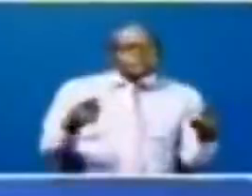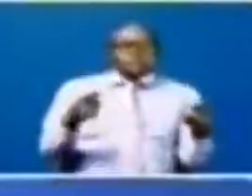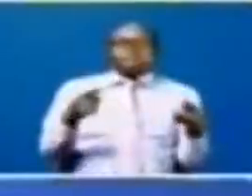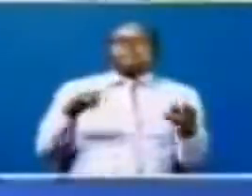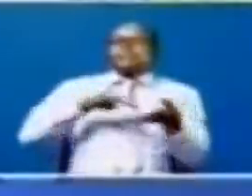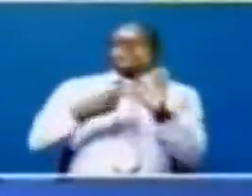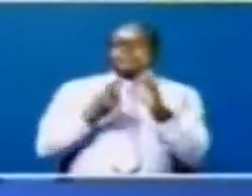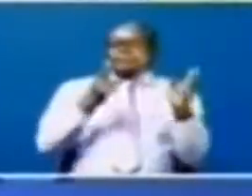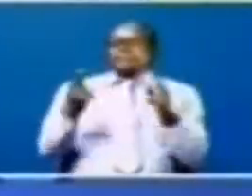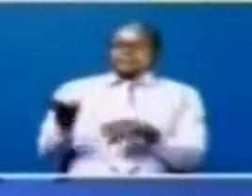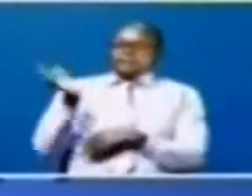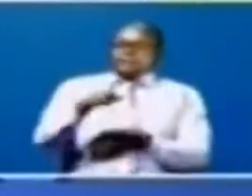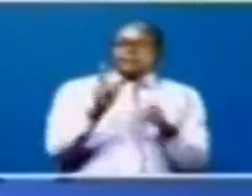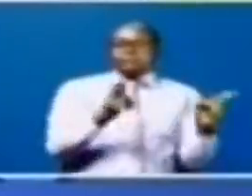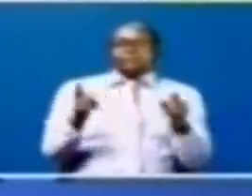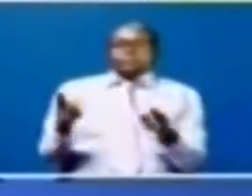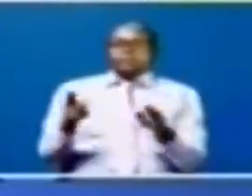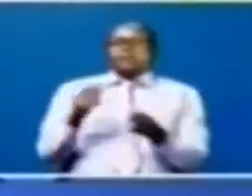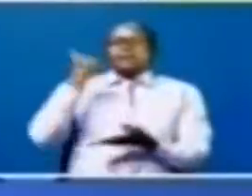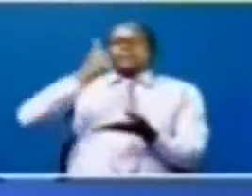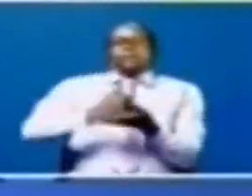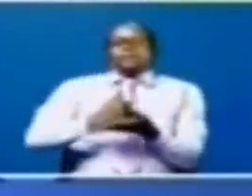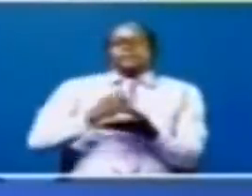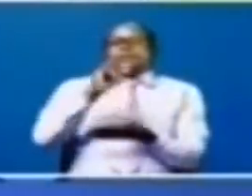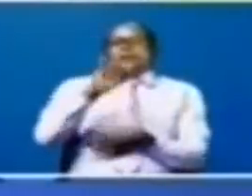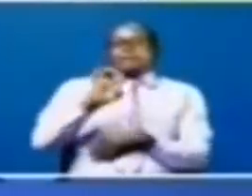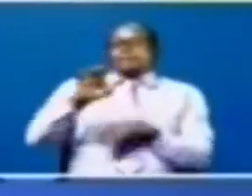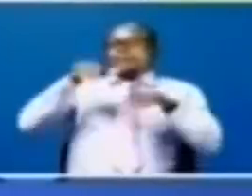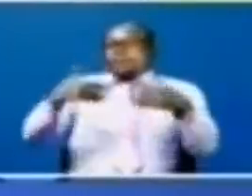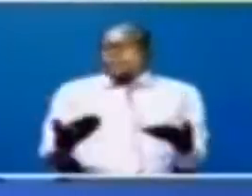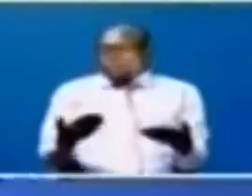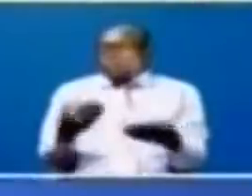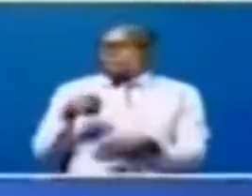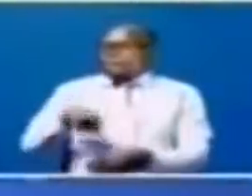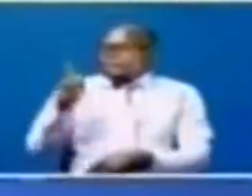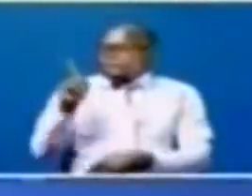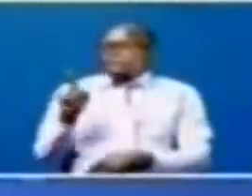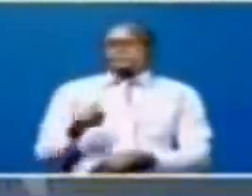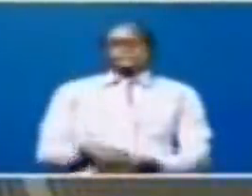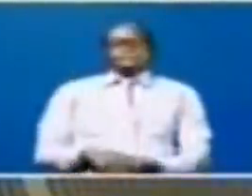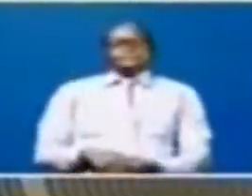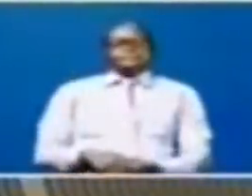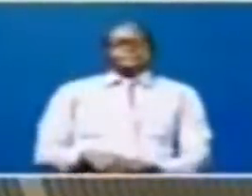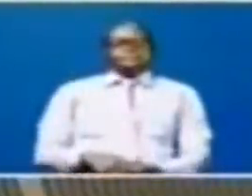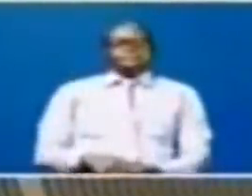back to normal at the anniversary towers. Or are they? Brian Obuya.